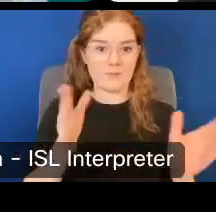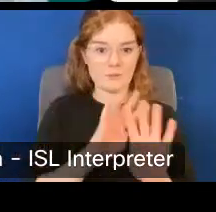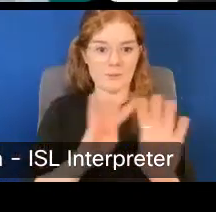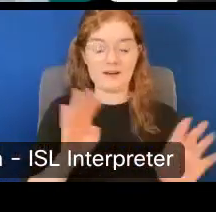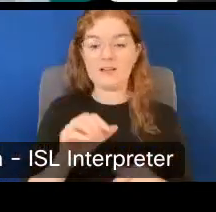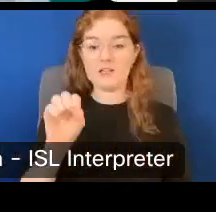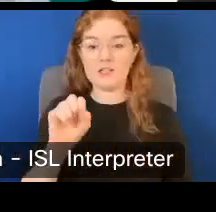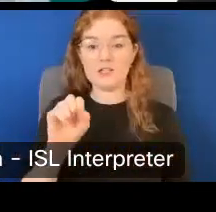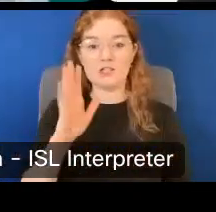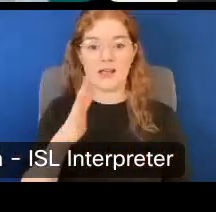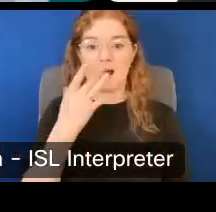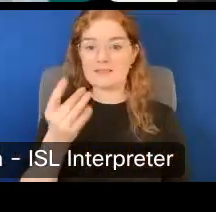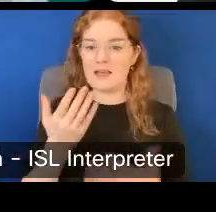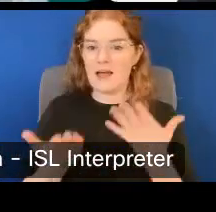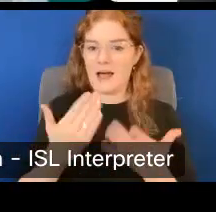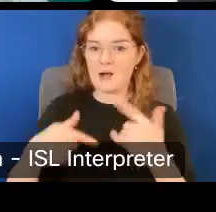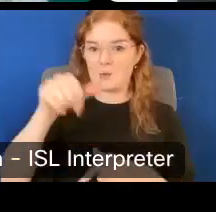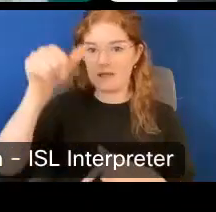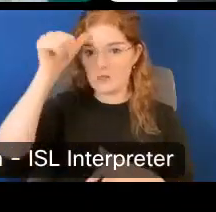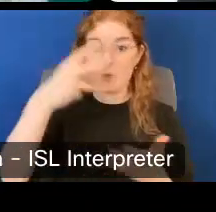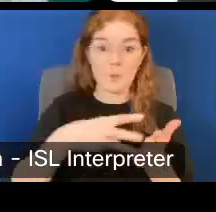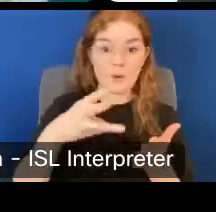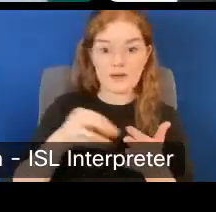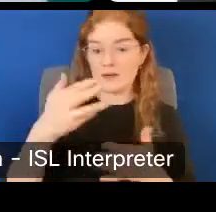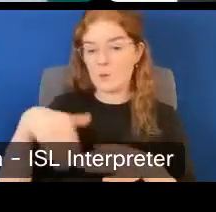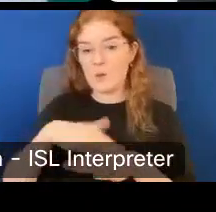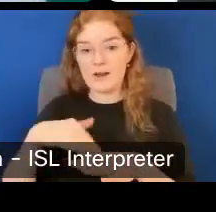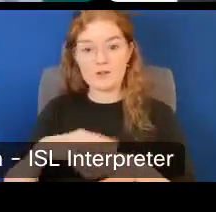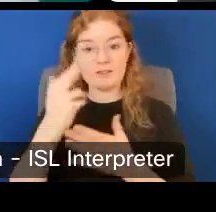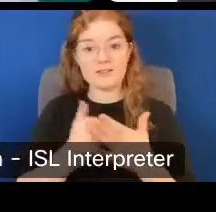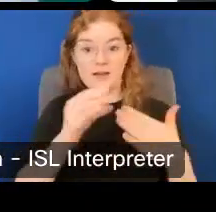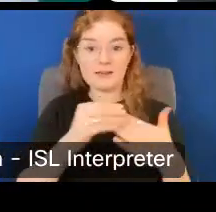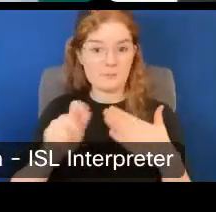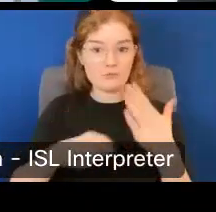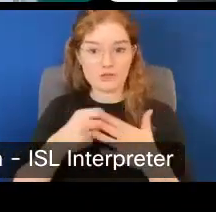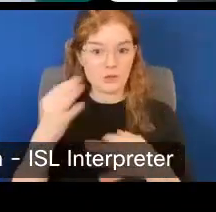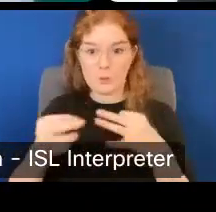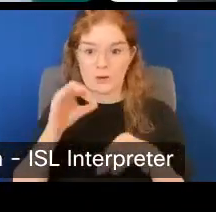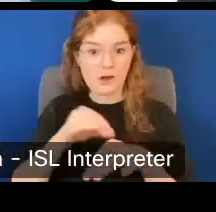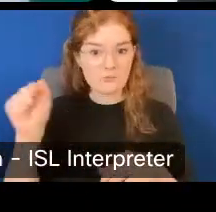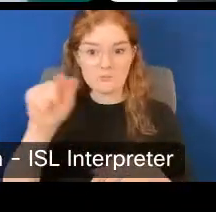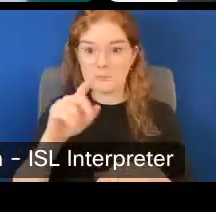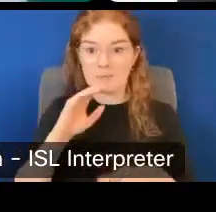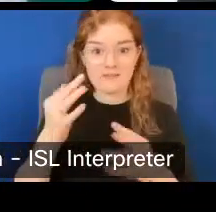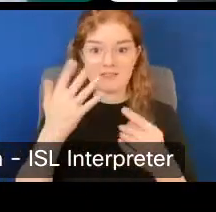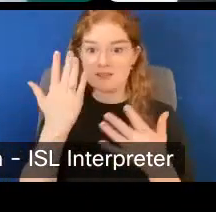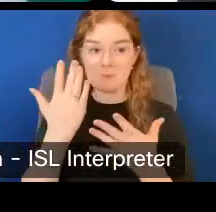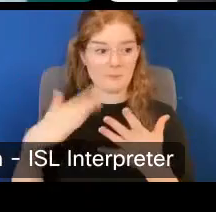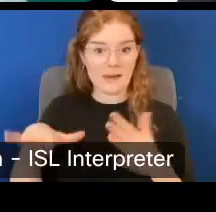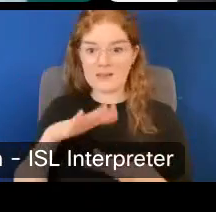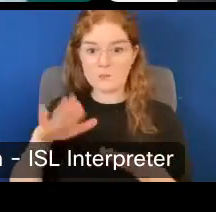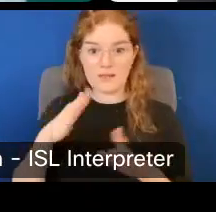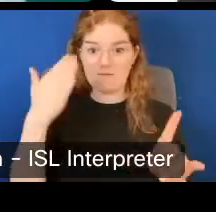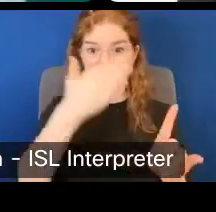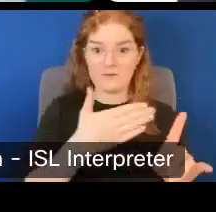panel. Shinny has asked, how do we know when and where design-led projects are happening? So is there some sort of repository